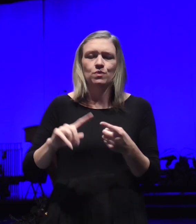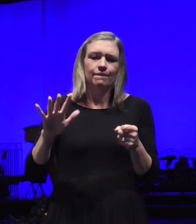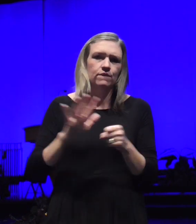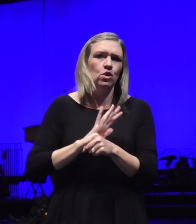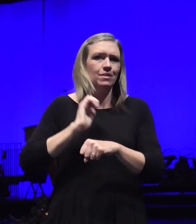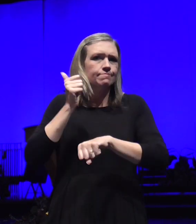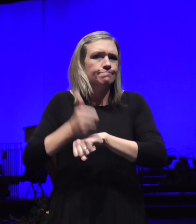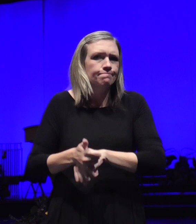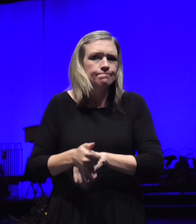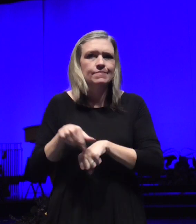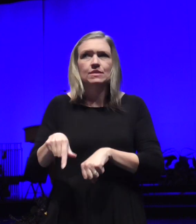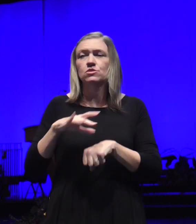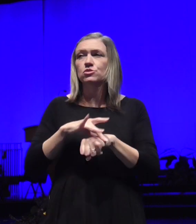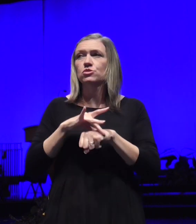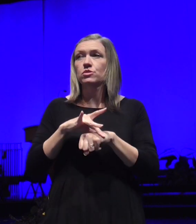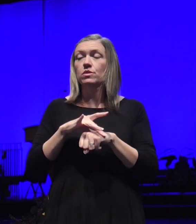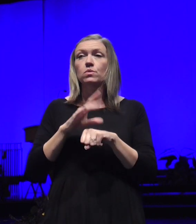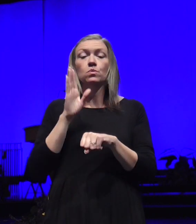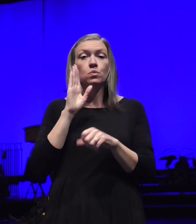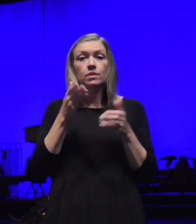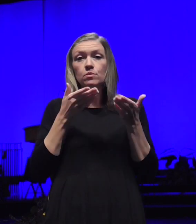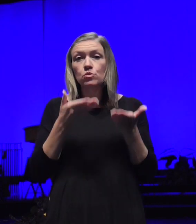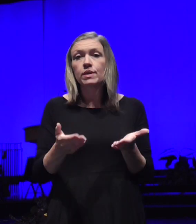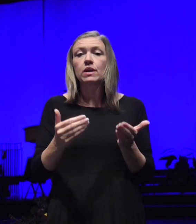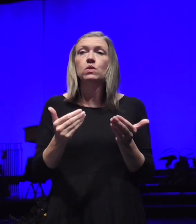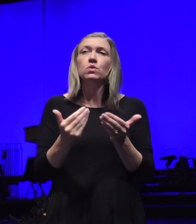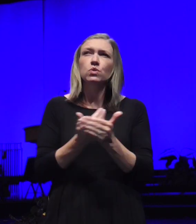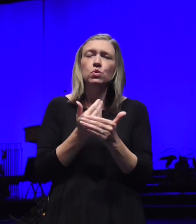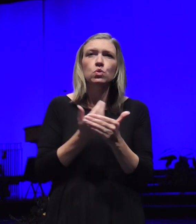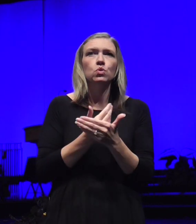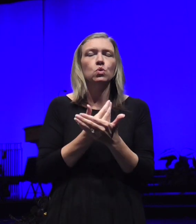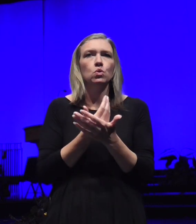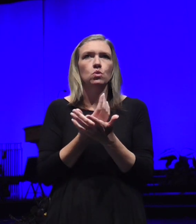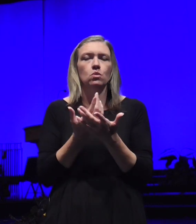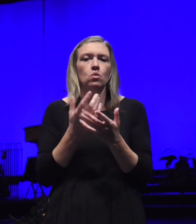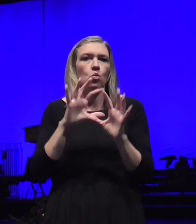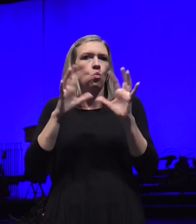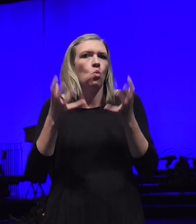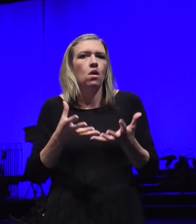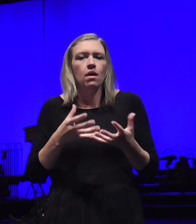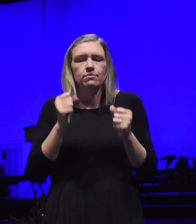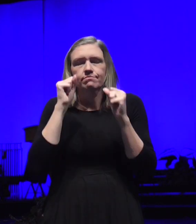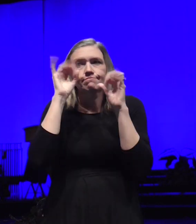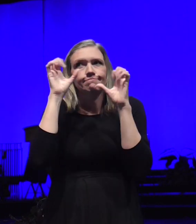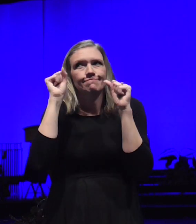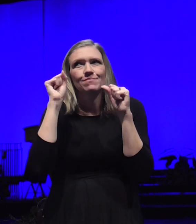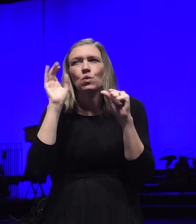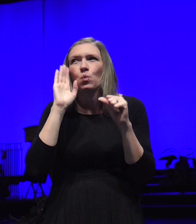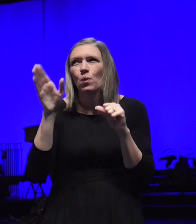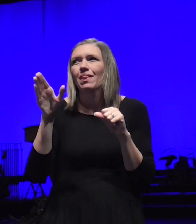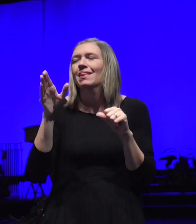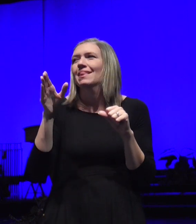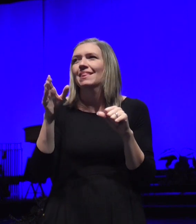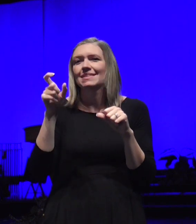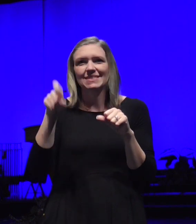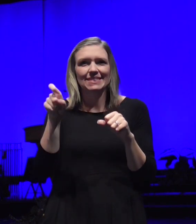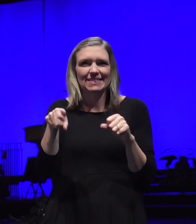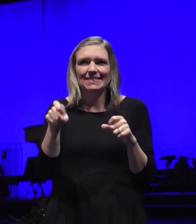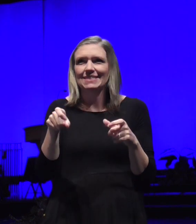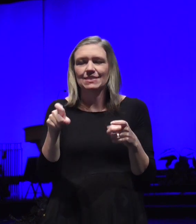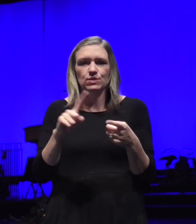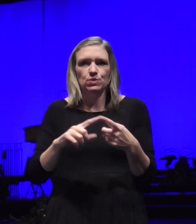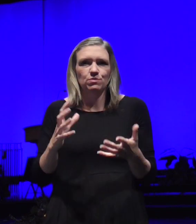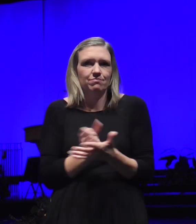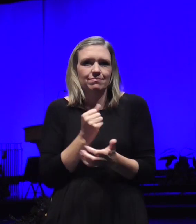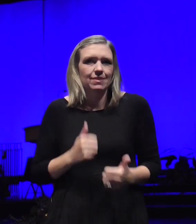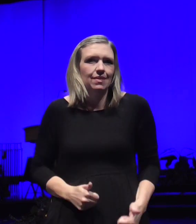earth, and it will bring with it a new, unimaginable world that we will need to